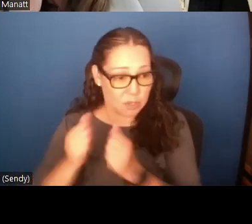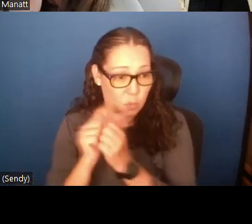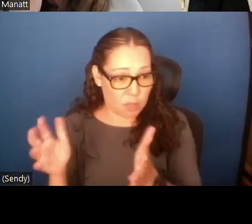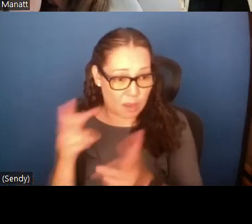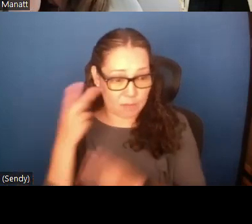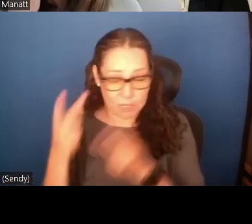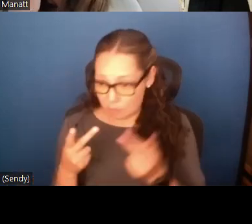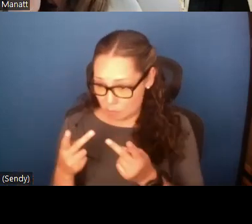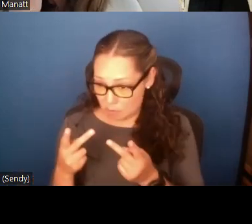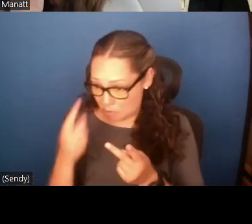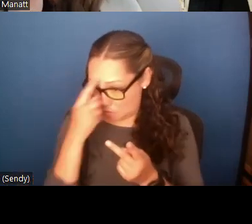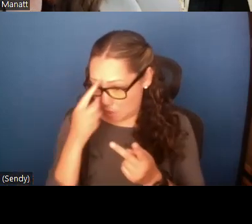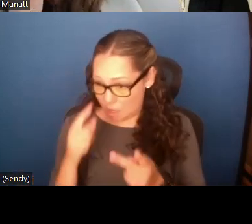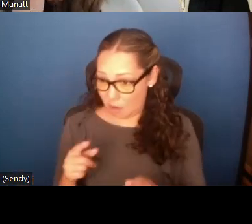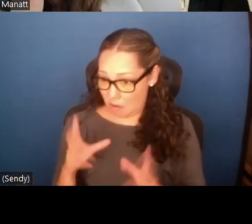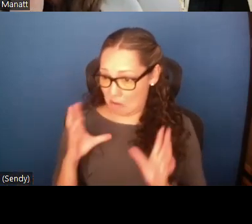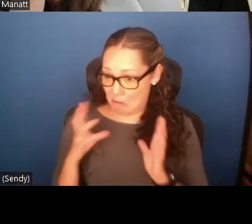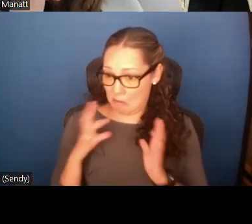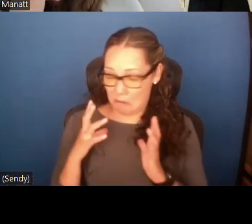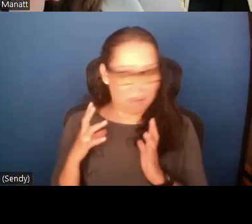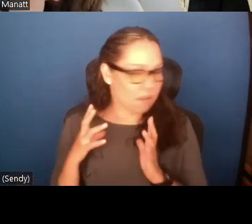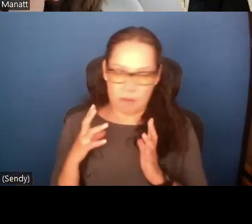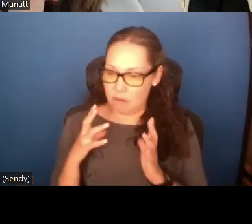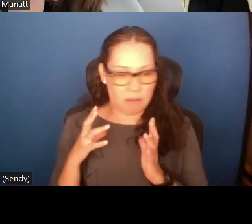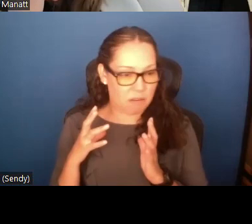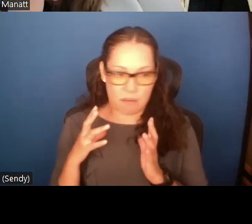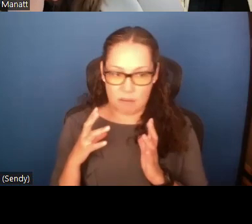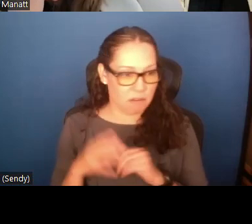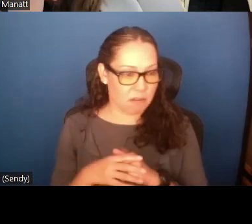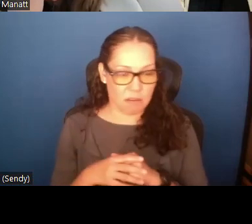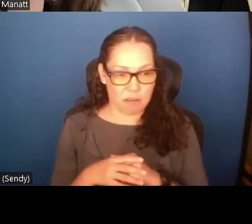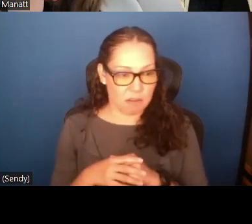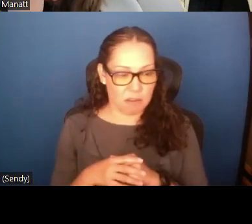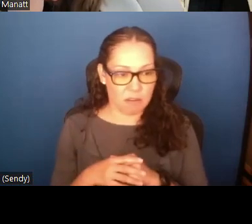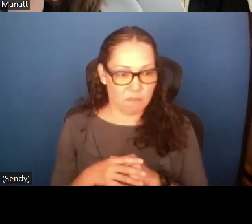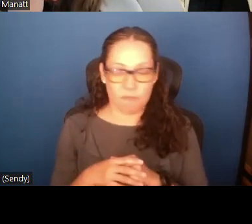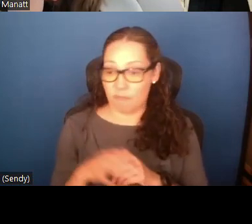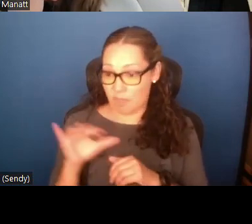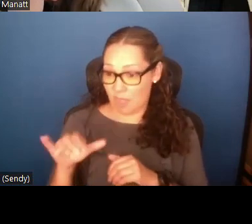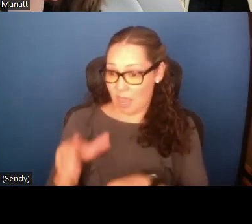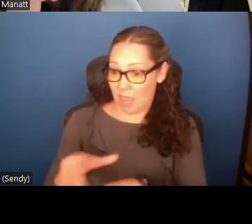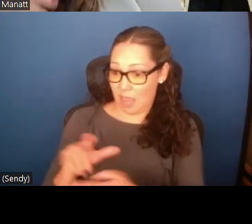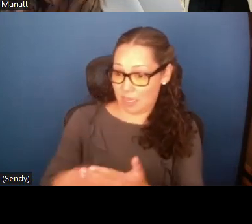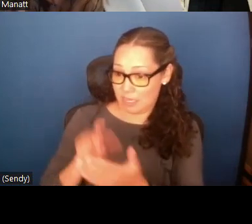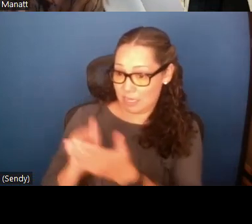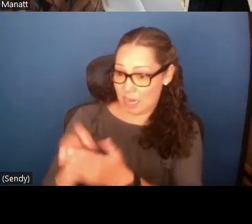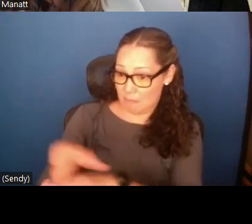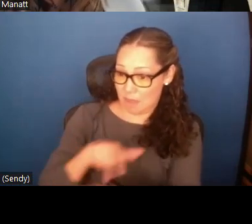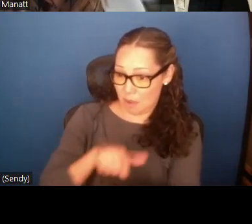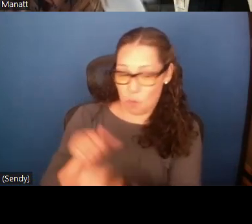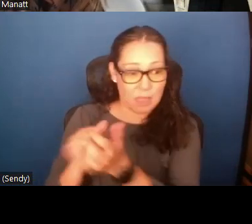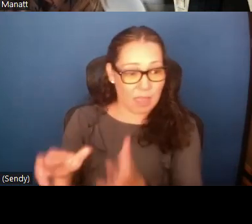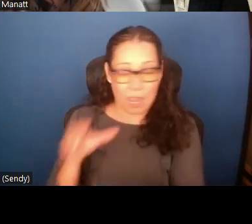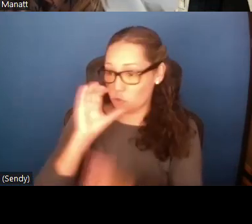or allowable to go that length of time without eating or drinking